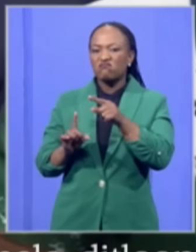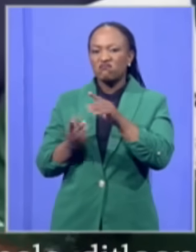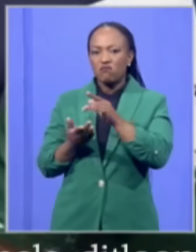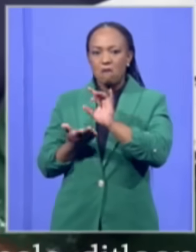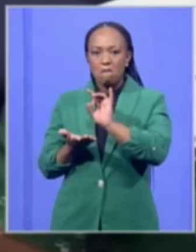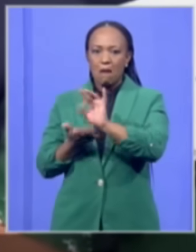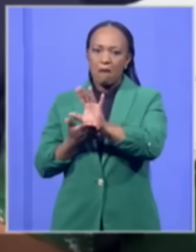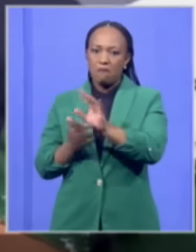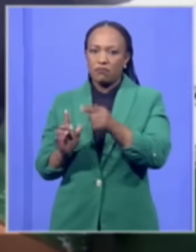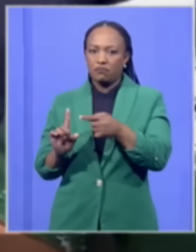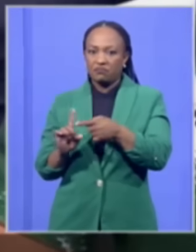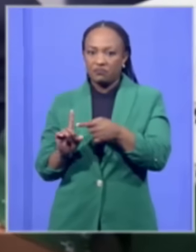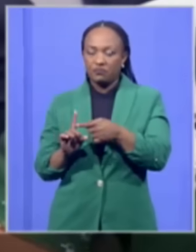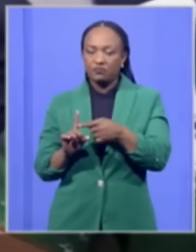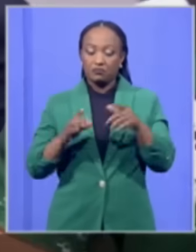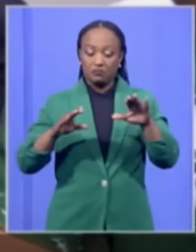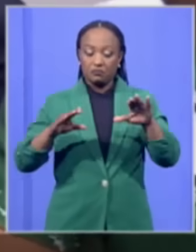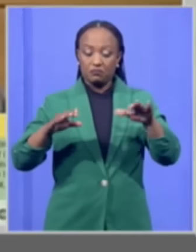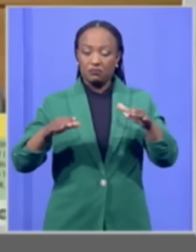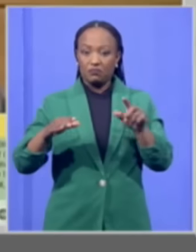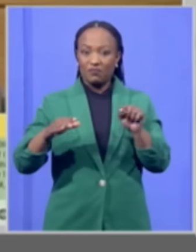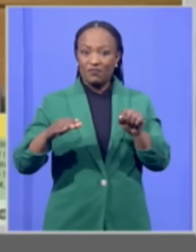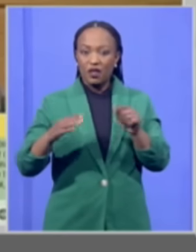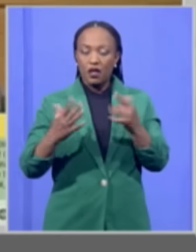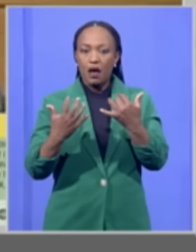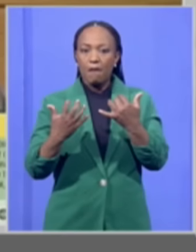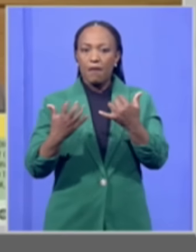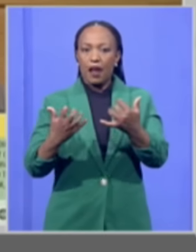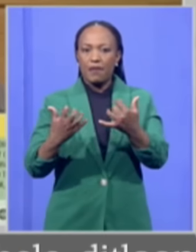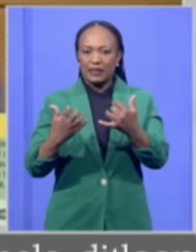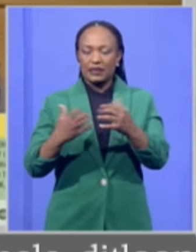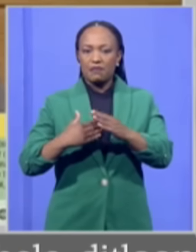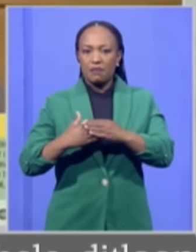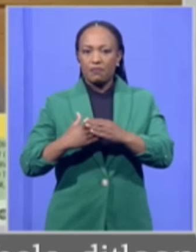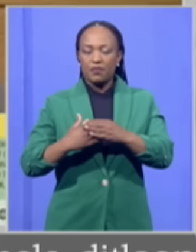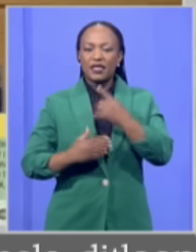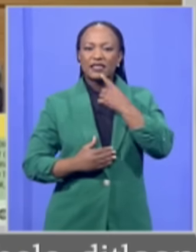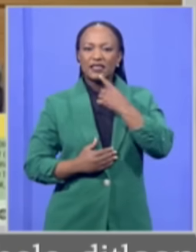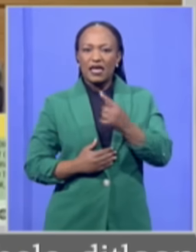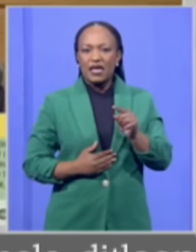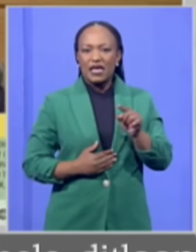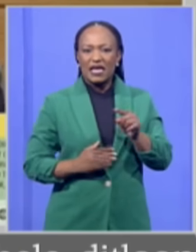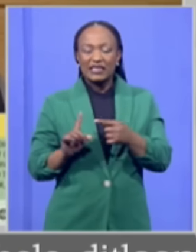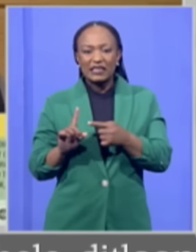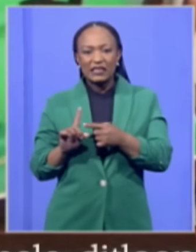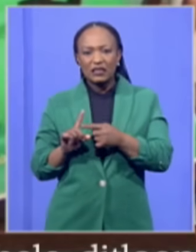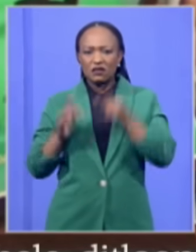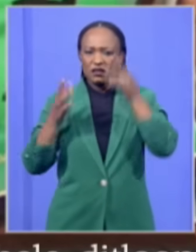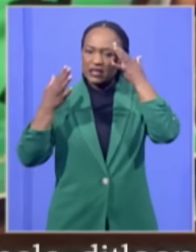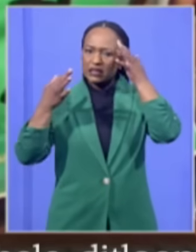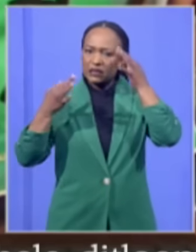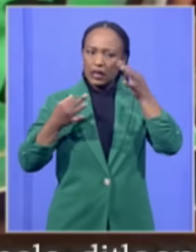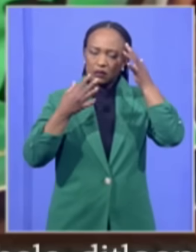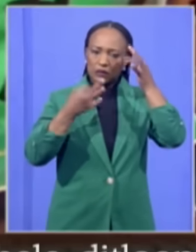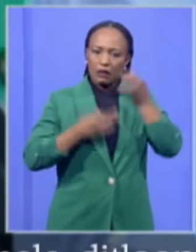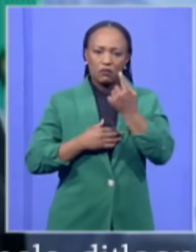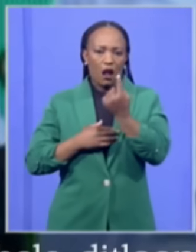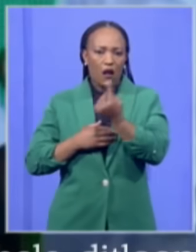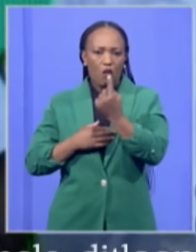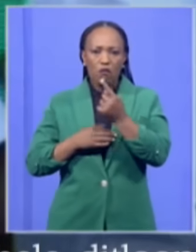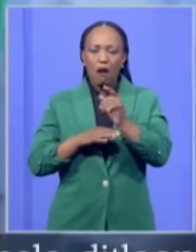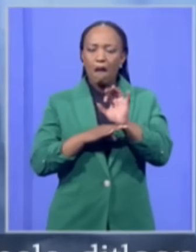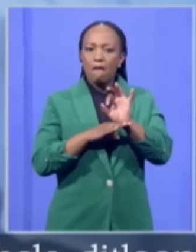Lephaga la ka gare ga mokgatlo la Parlamente le latofatša Makhubela ka gore o tšea dipheto ntle le go ba reriša gomme seo se